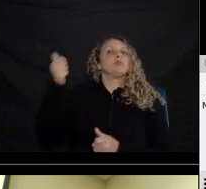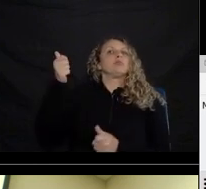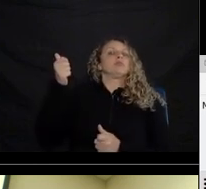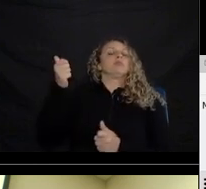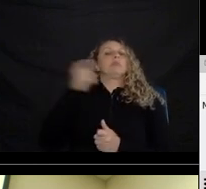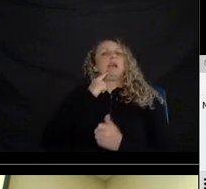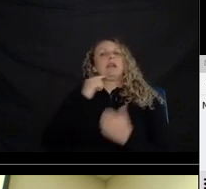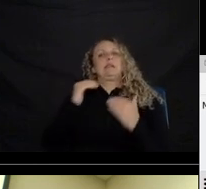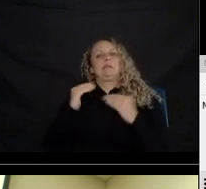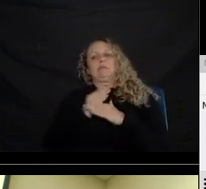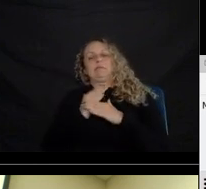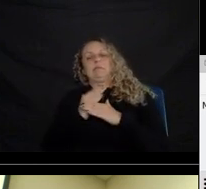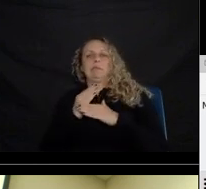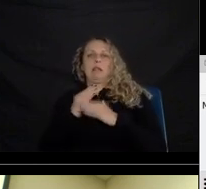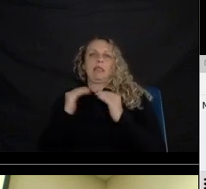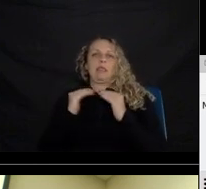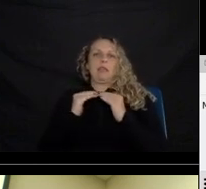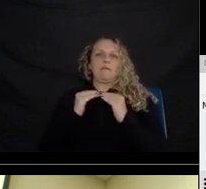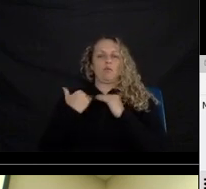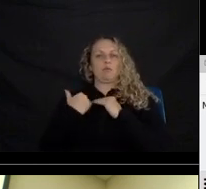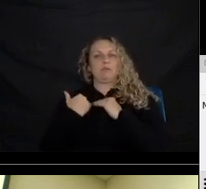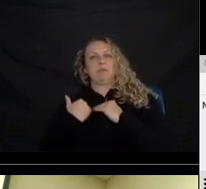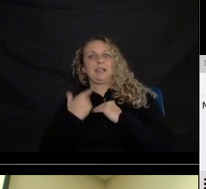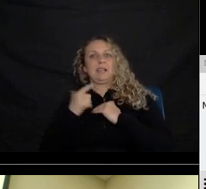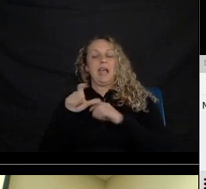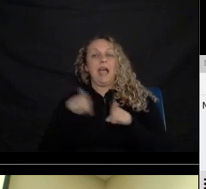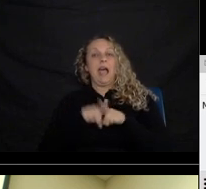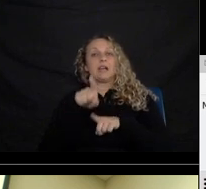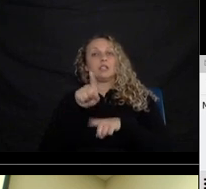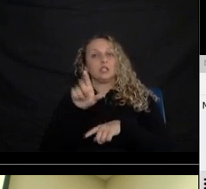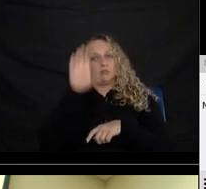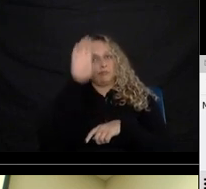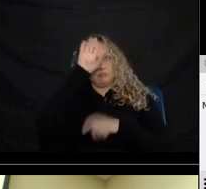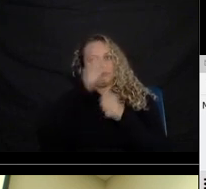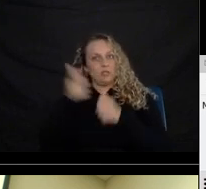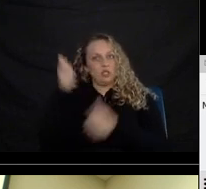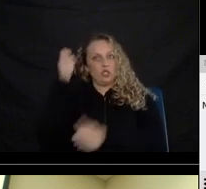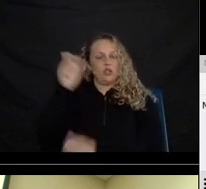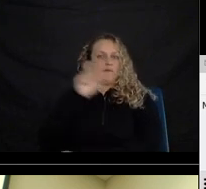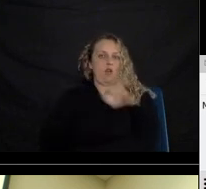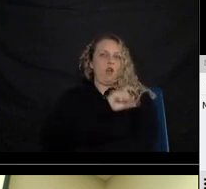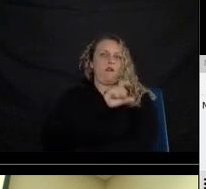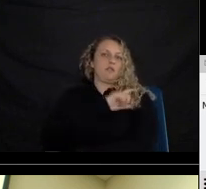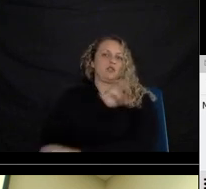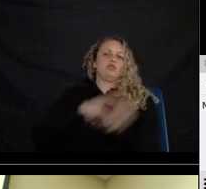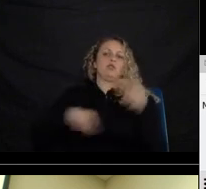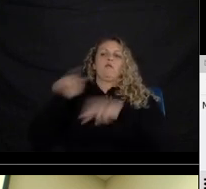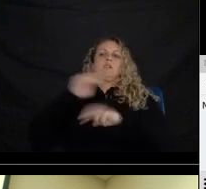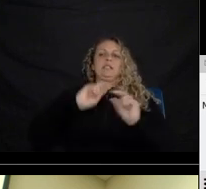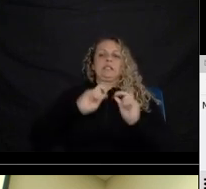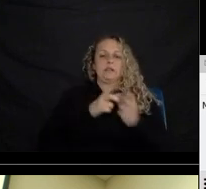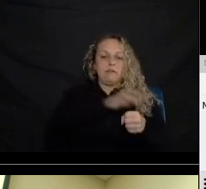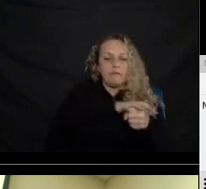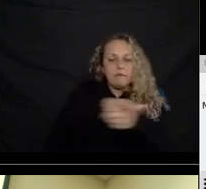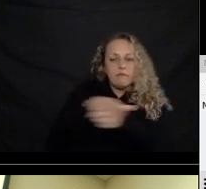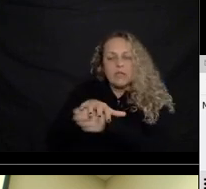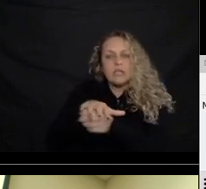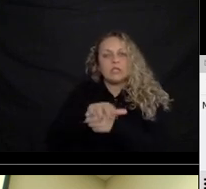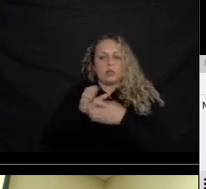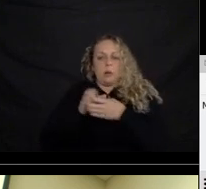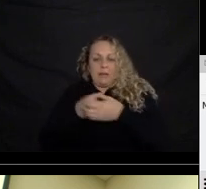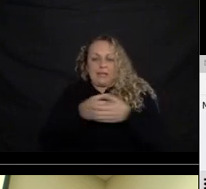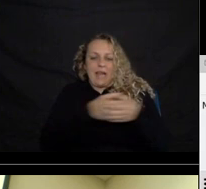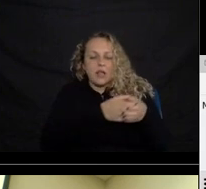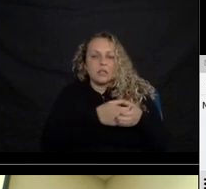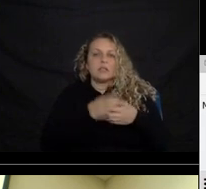mid-level management responsibilities as a chief officer overseeing divisions, overseeing battalions, and